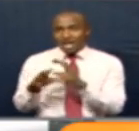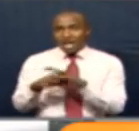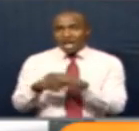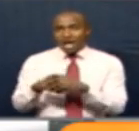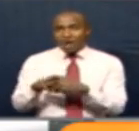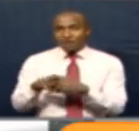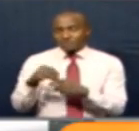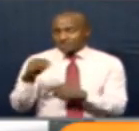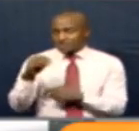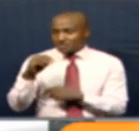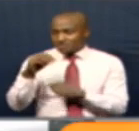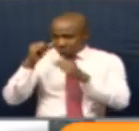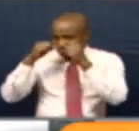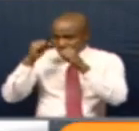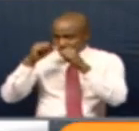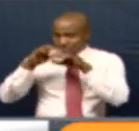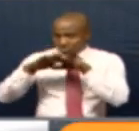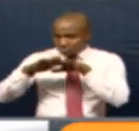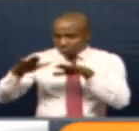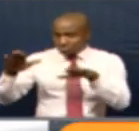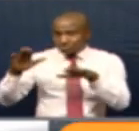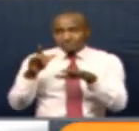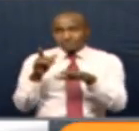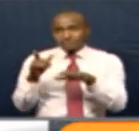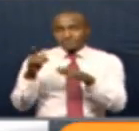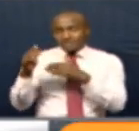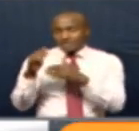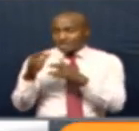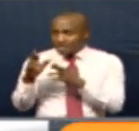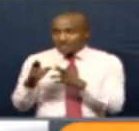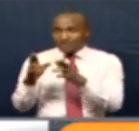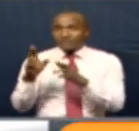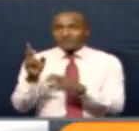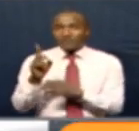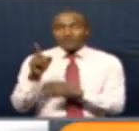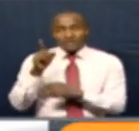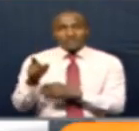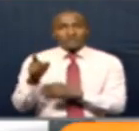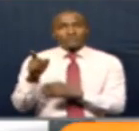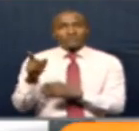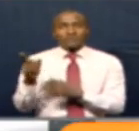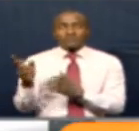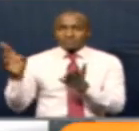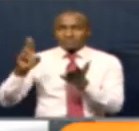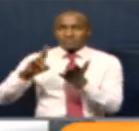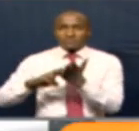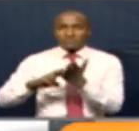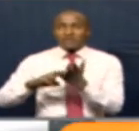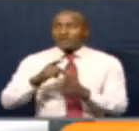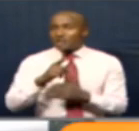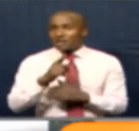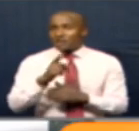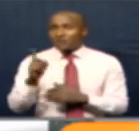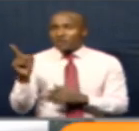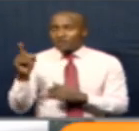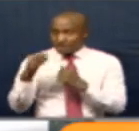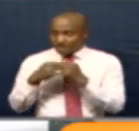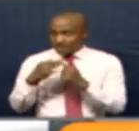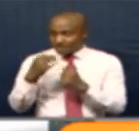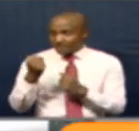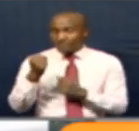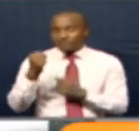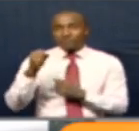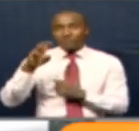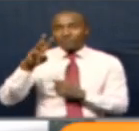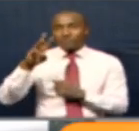Mishuki Park area, that is just next to the Nairobi River. That shall be replicated across all of our 85 wards in